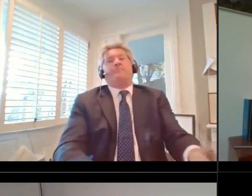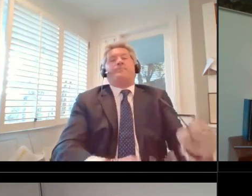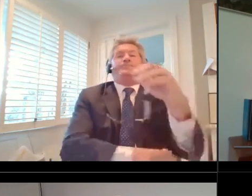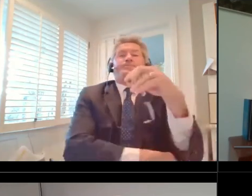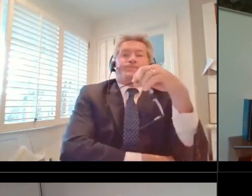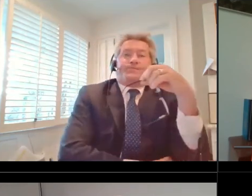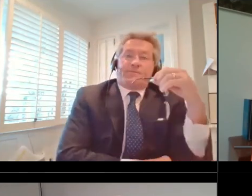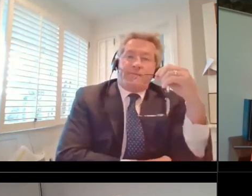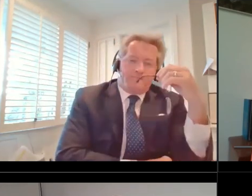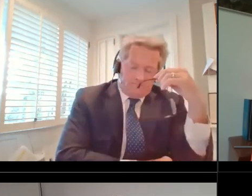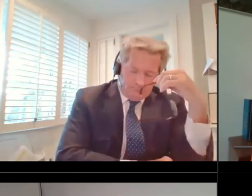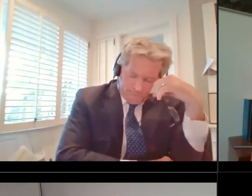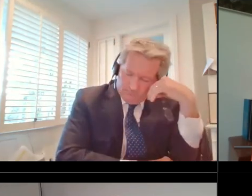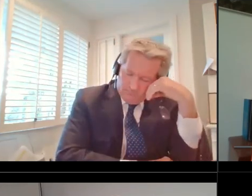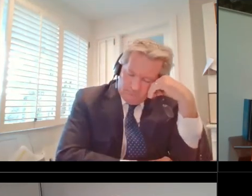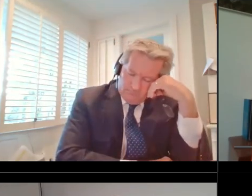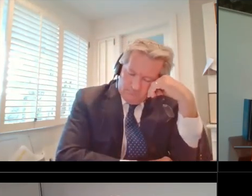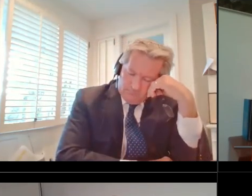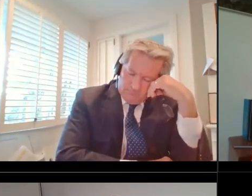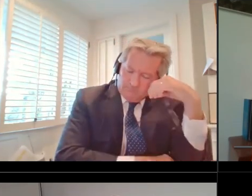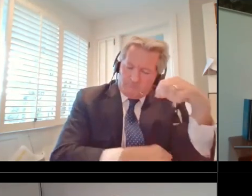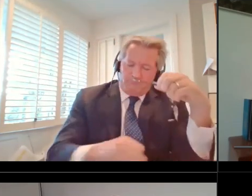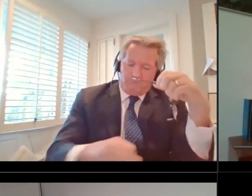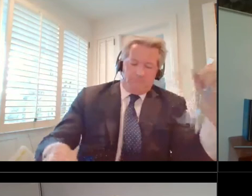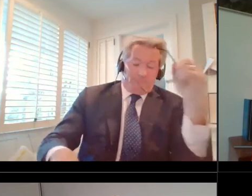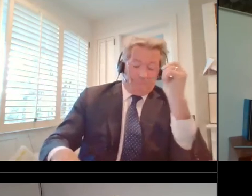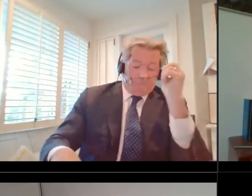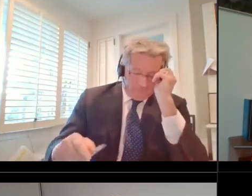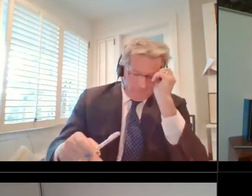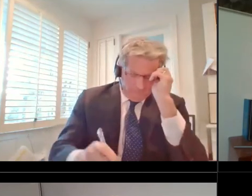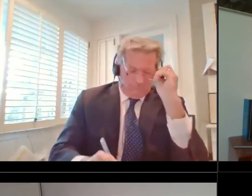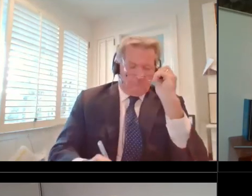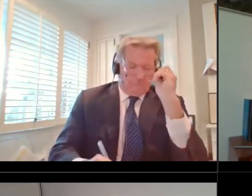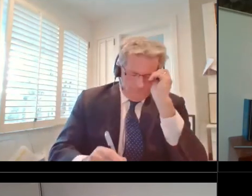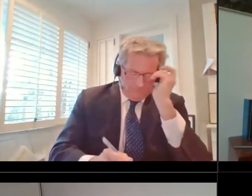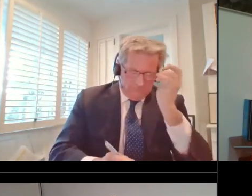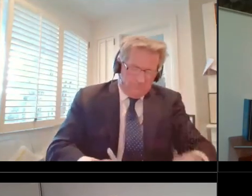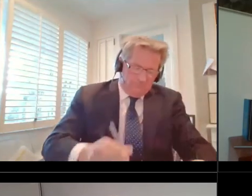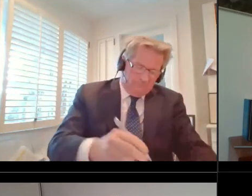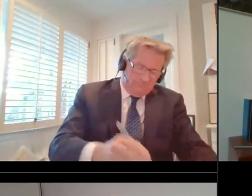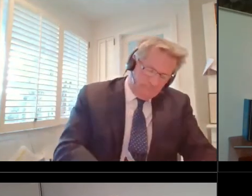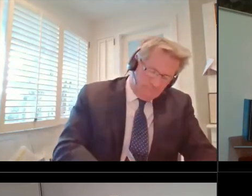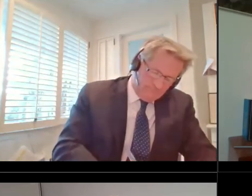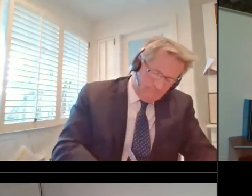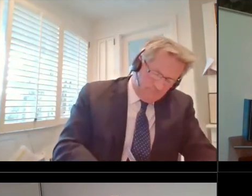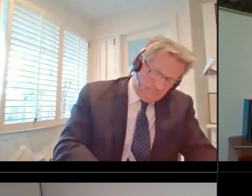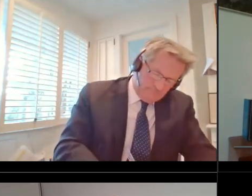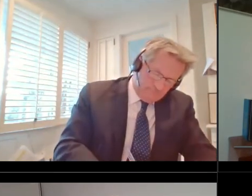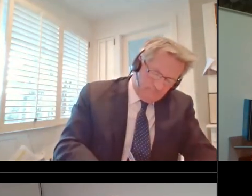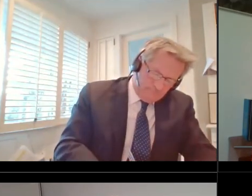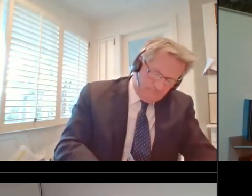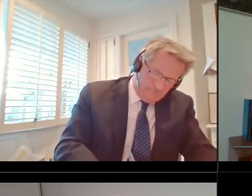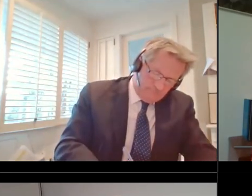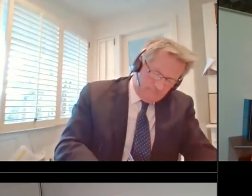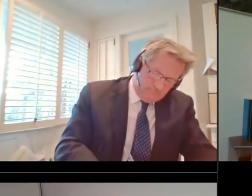Since COVID-19, the grassy area by Kilburnie Park has been used by families to fly kites and kick balls around. Given this is close to a